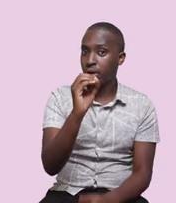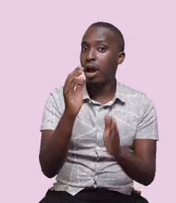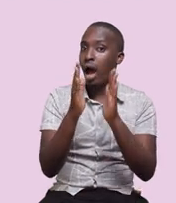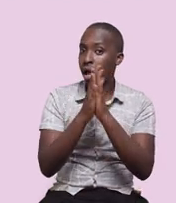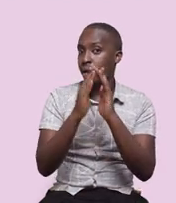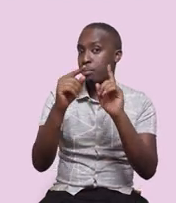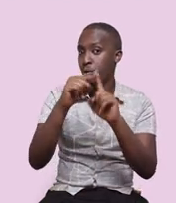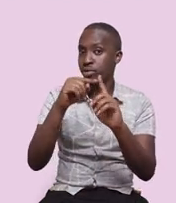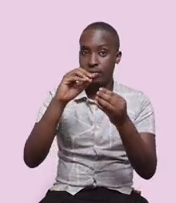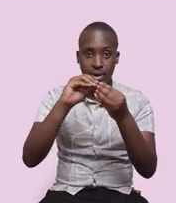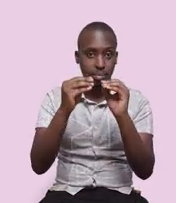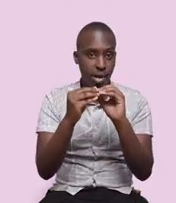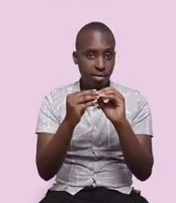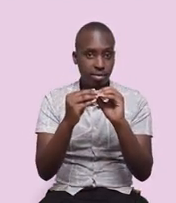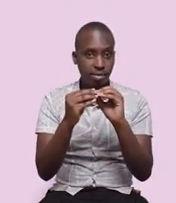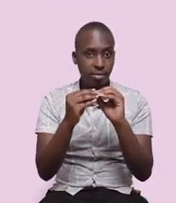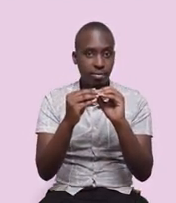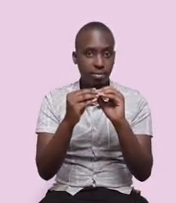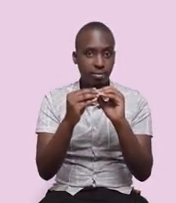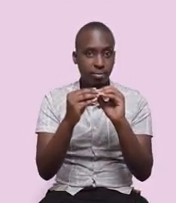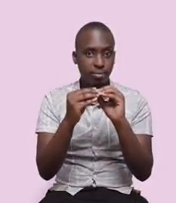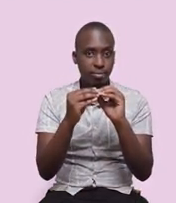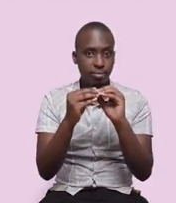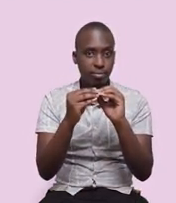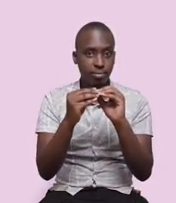and positive numbers